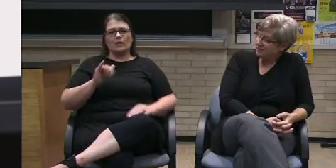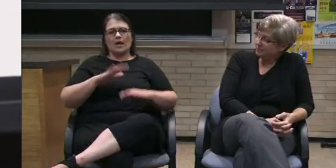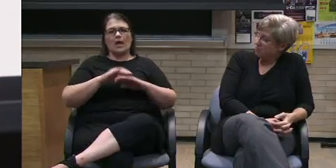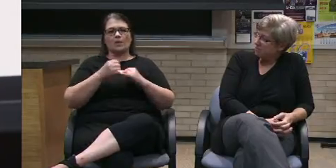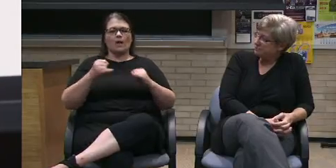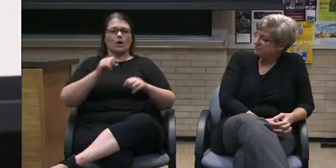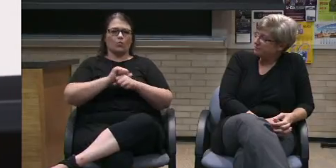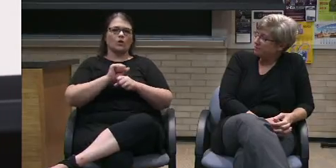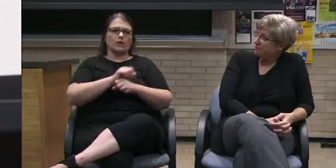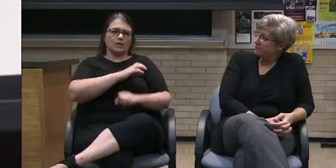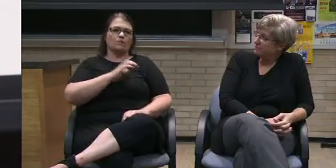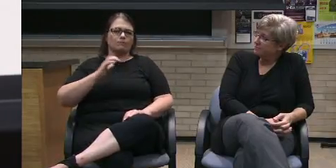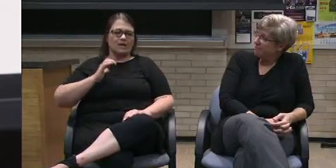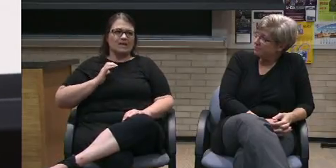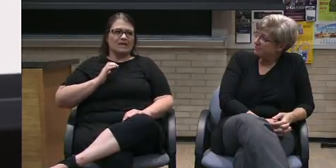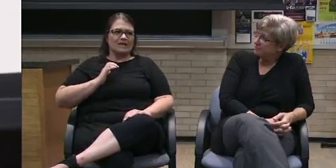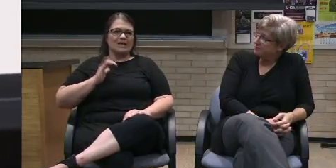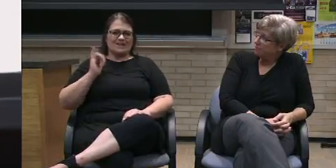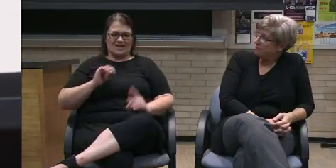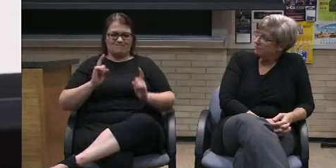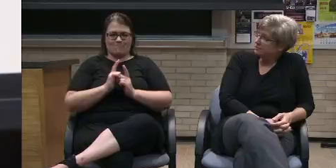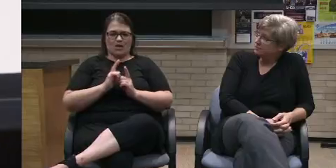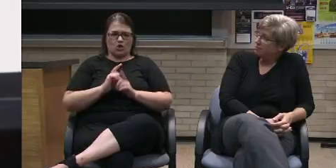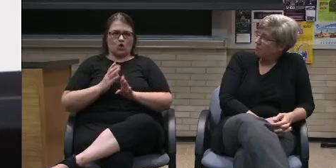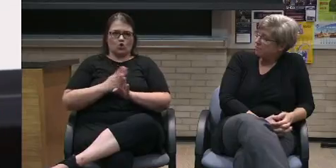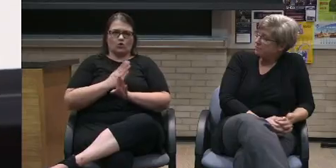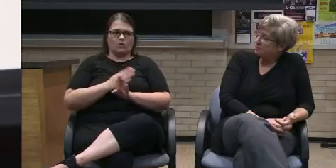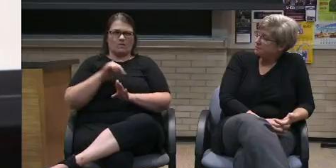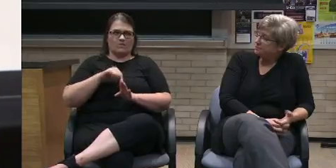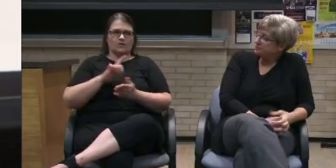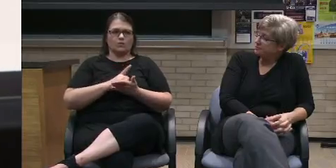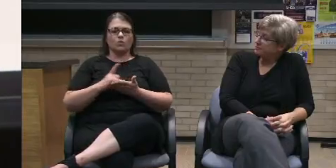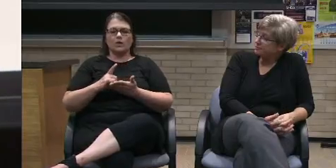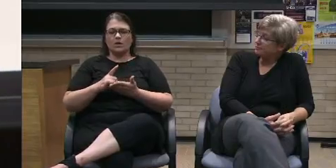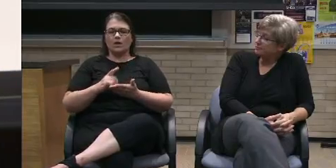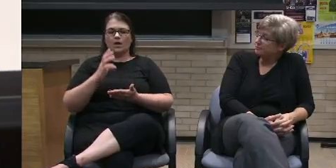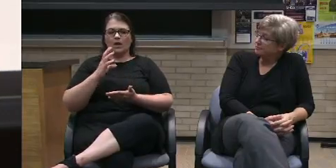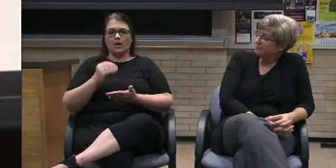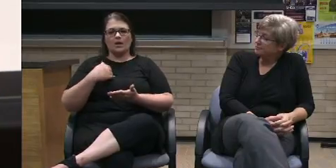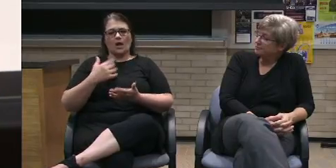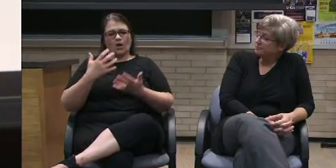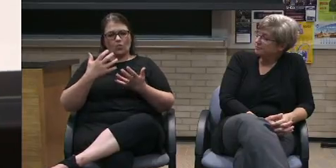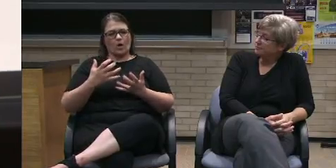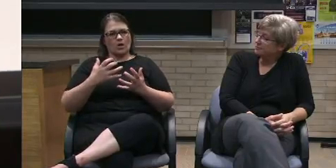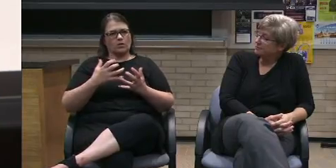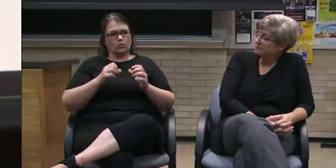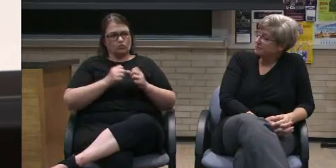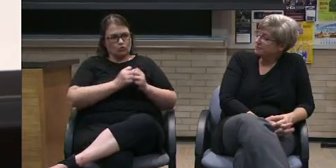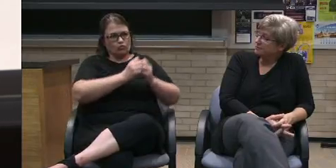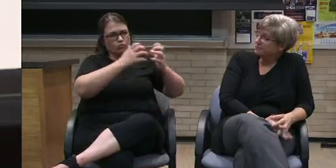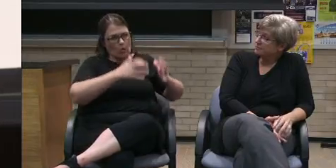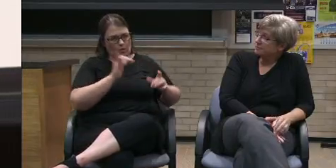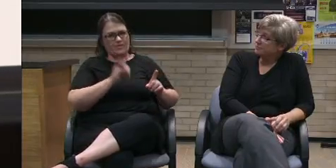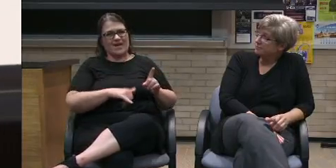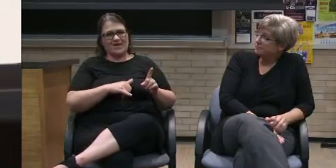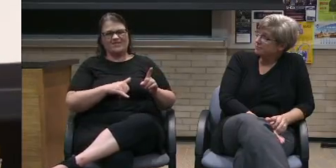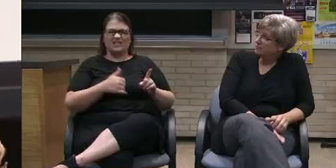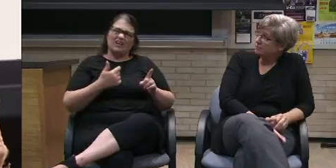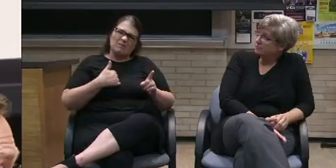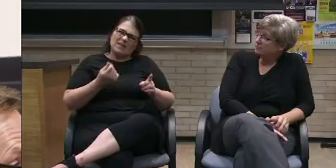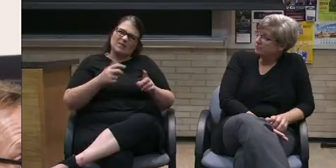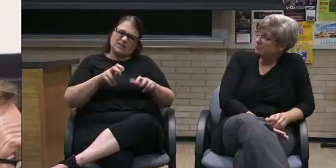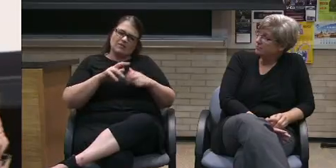that met earlier this week, and want to move that enterprise selfishly, because if that